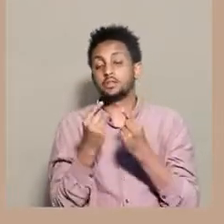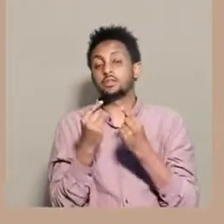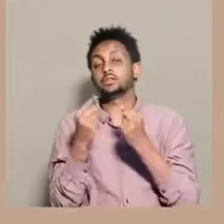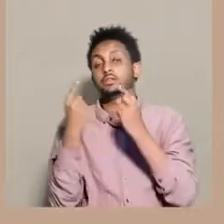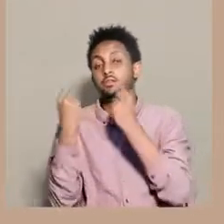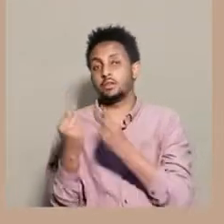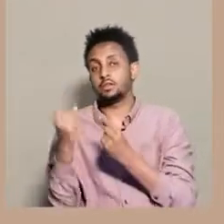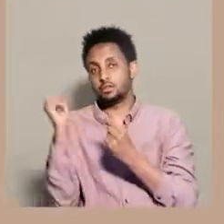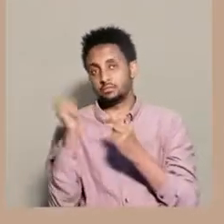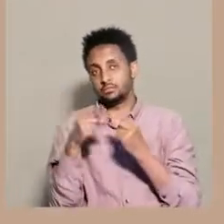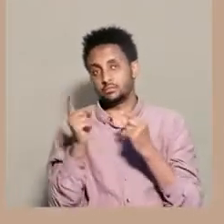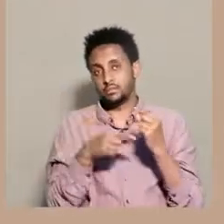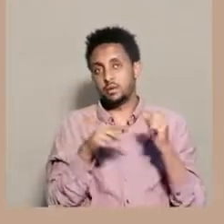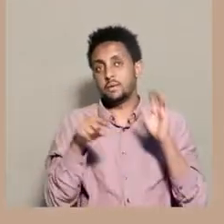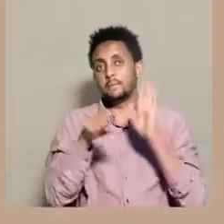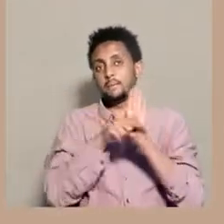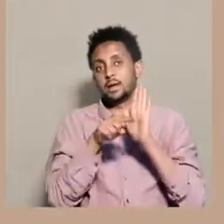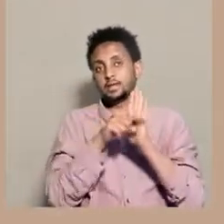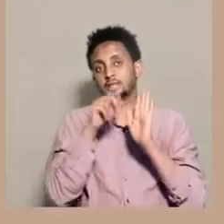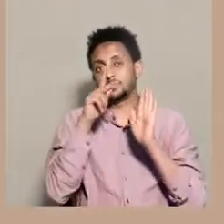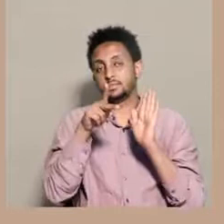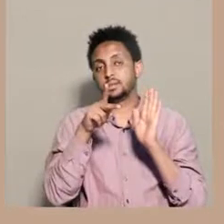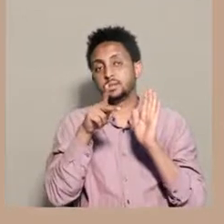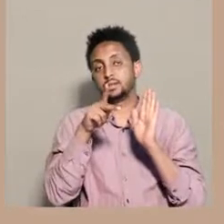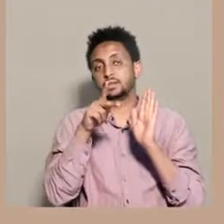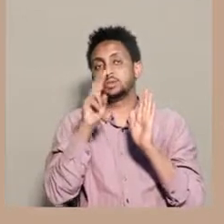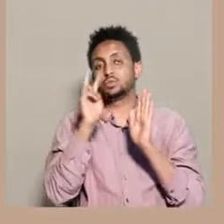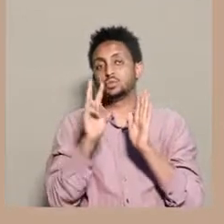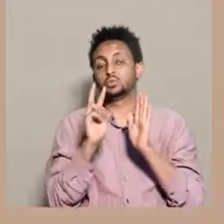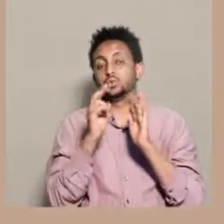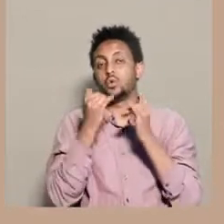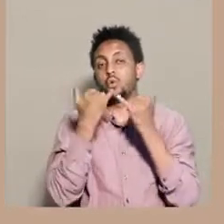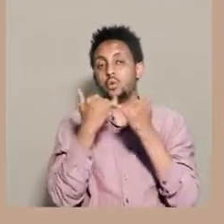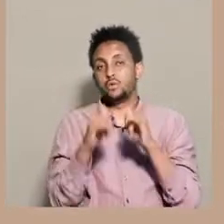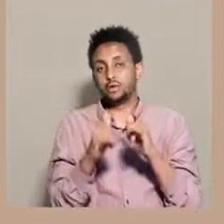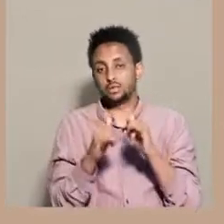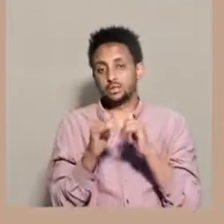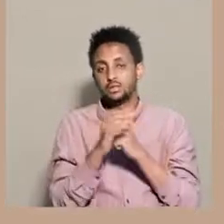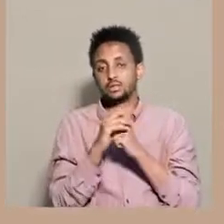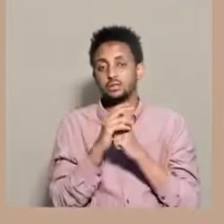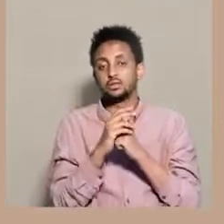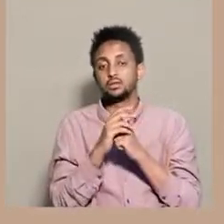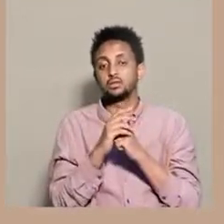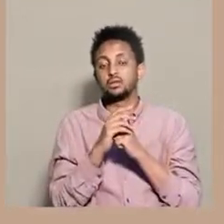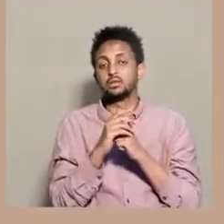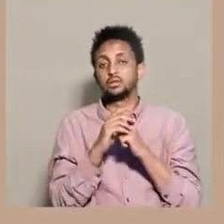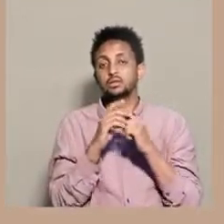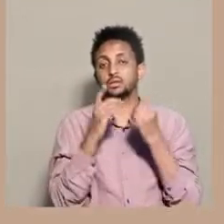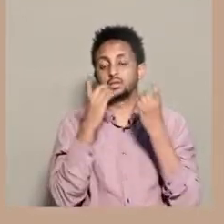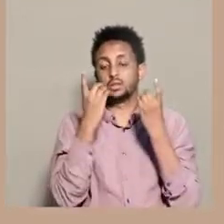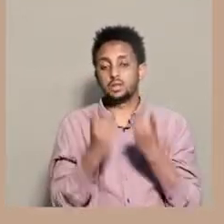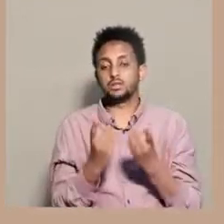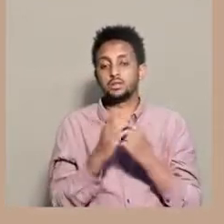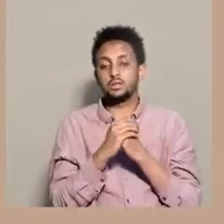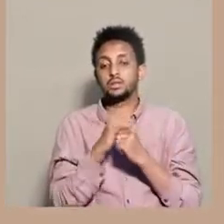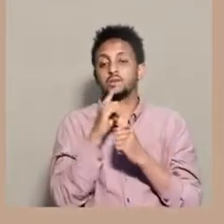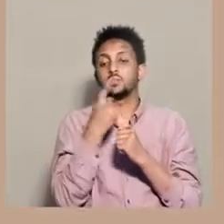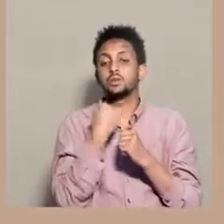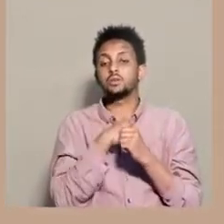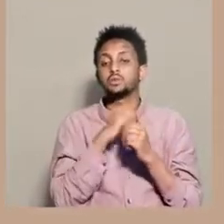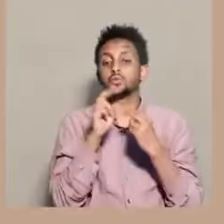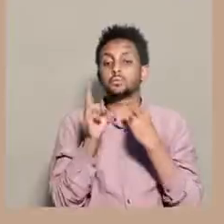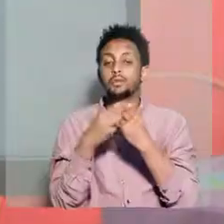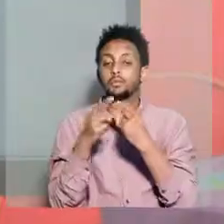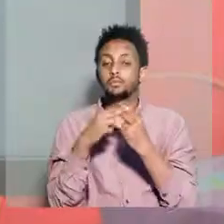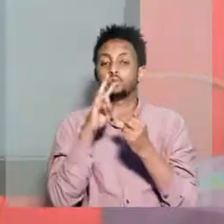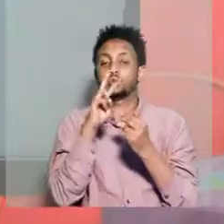gravity minus twice of P2 over rho. And if you are trying to